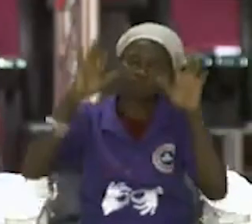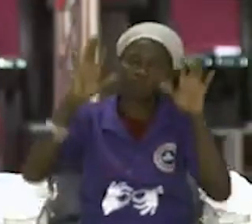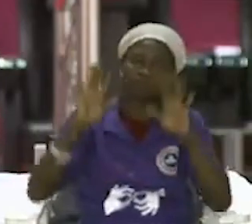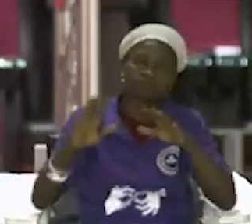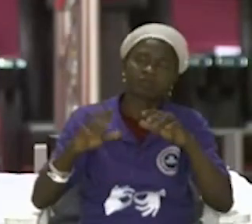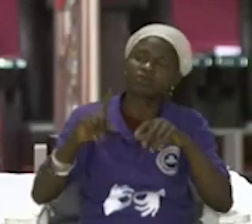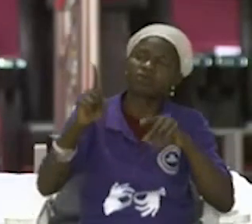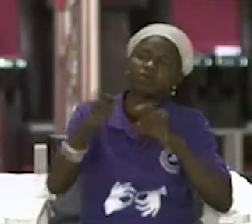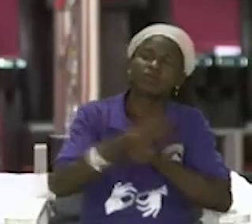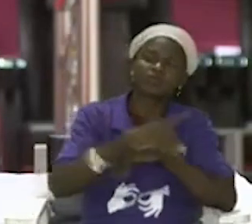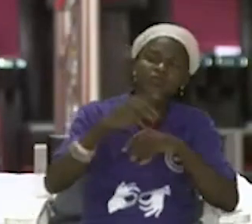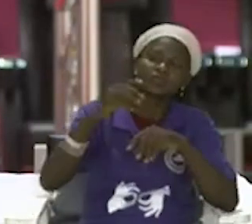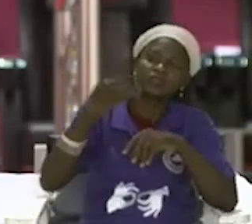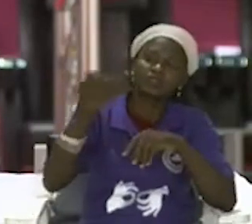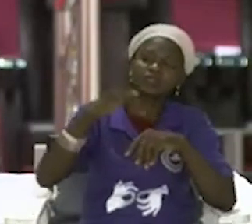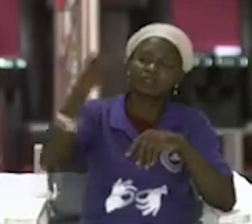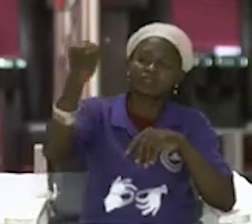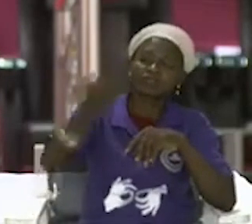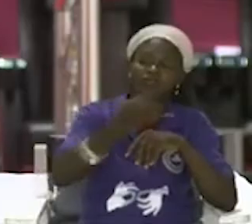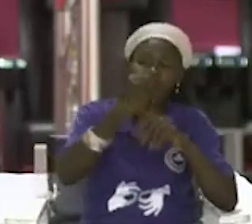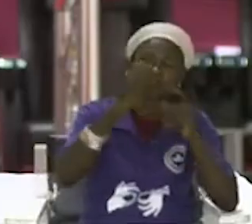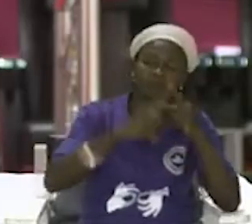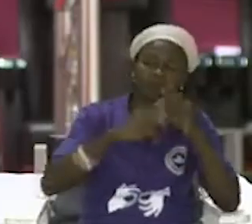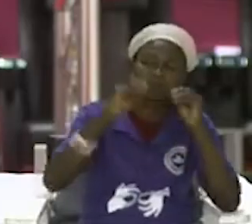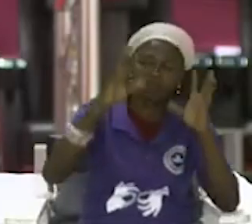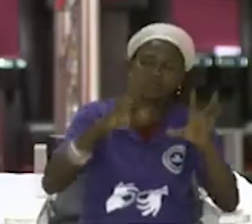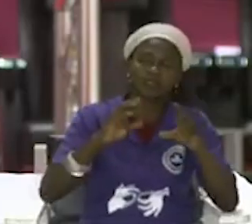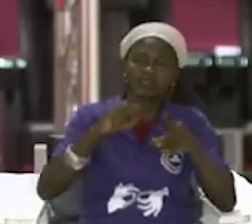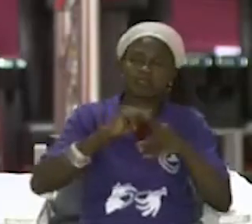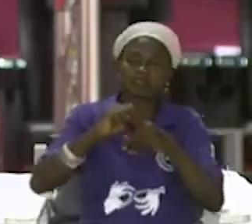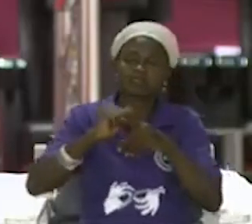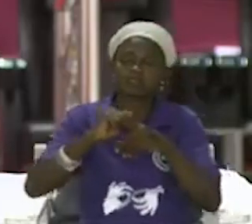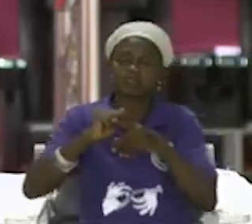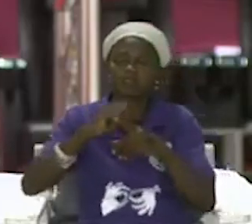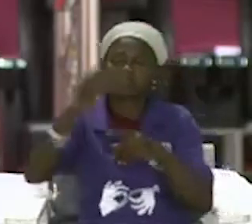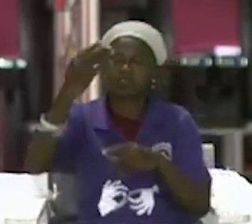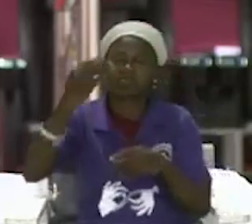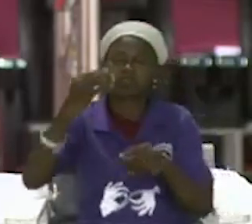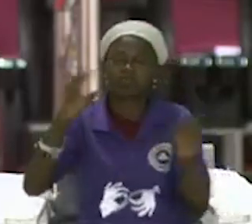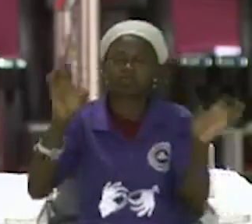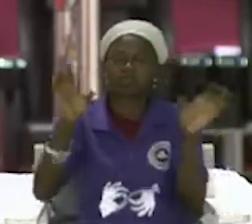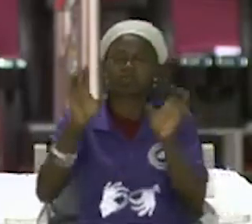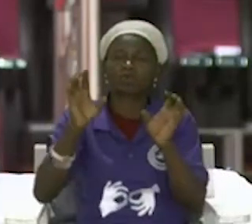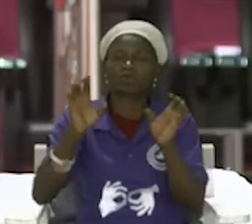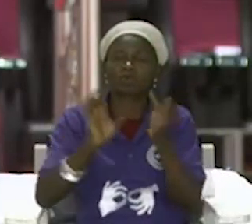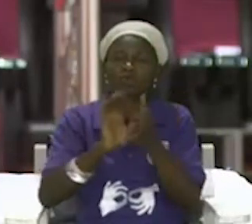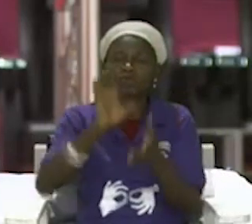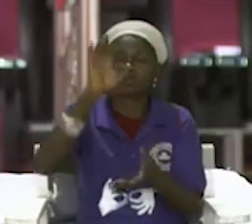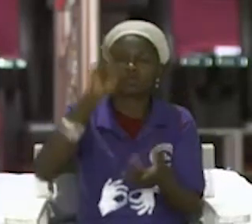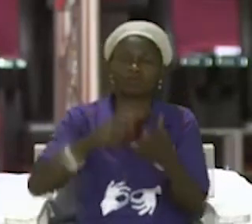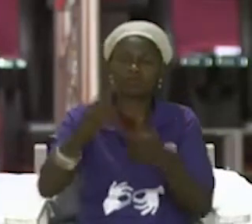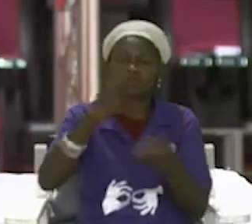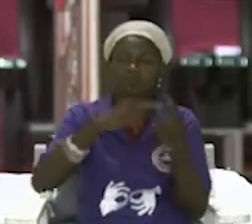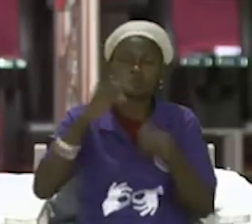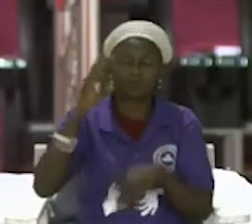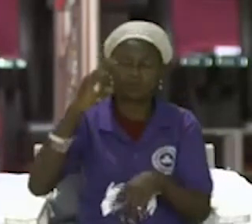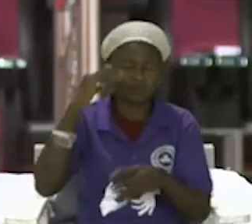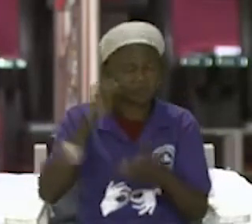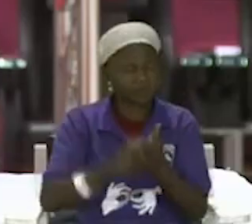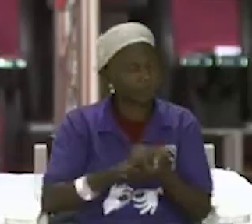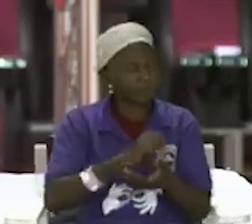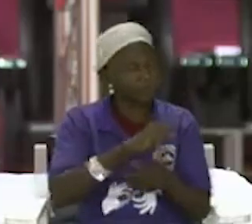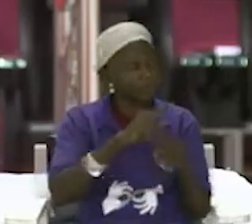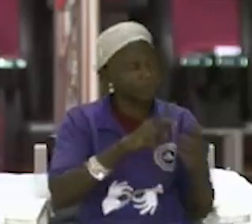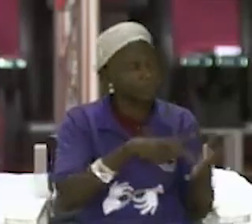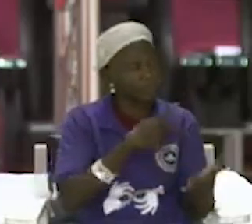One day they invited him to a teacher training college to come and preach. He said, well, when I get there, I will tell